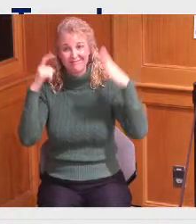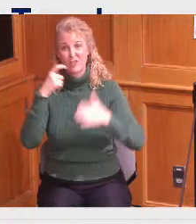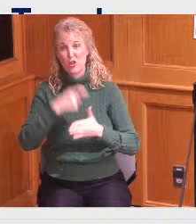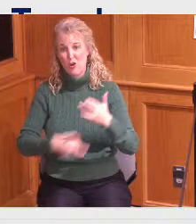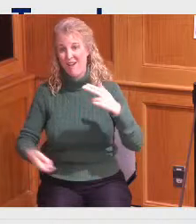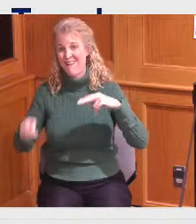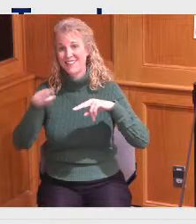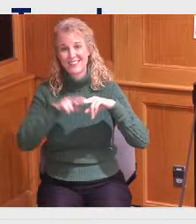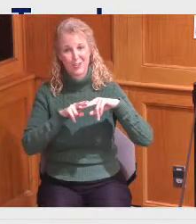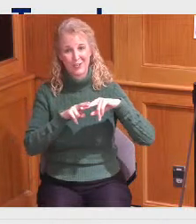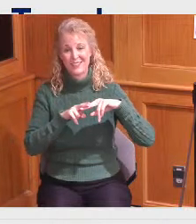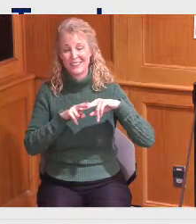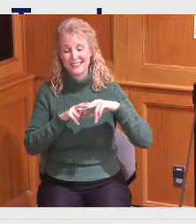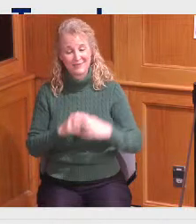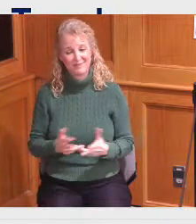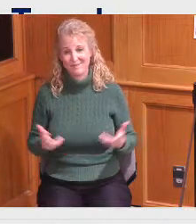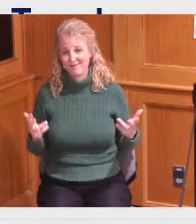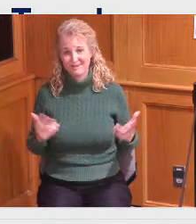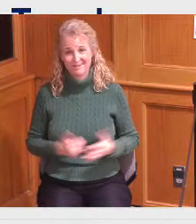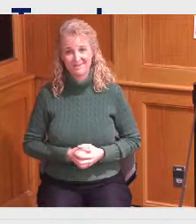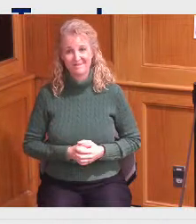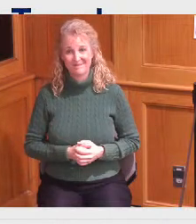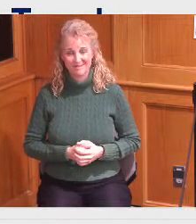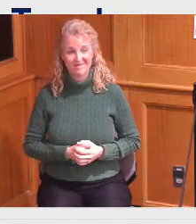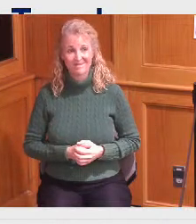the cost of care for children.